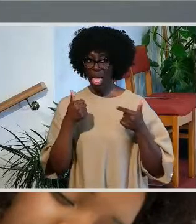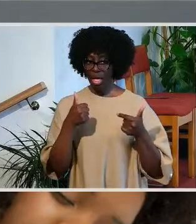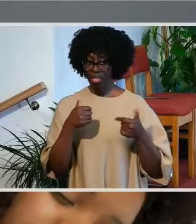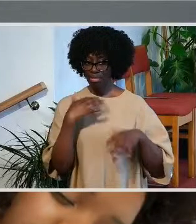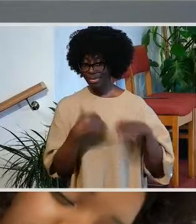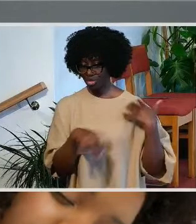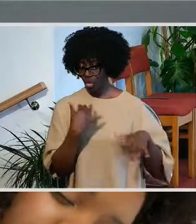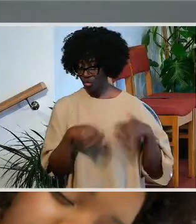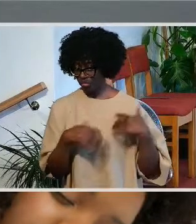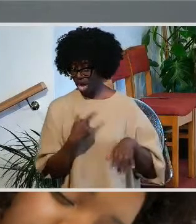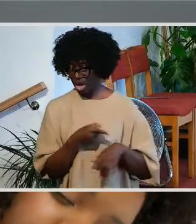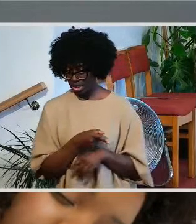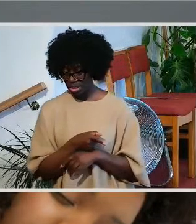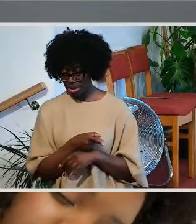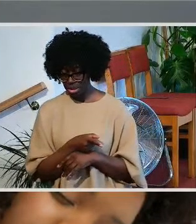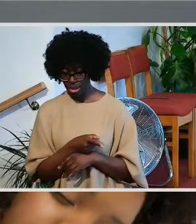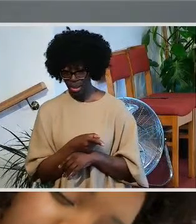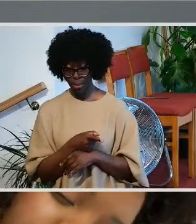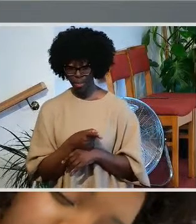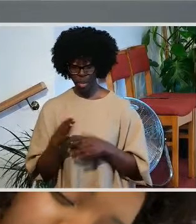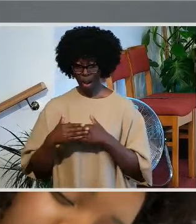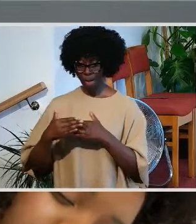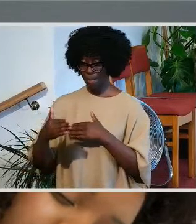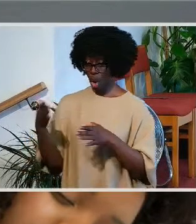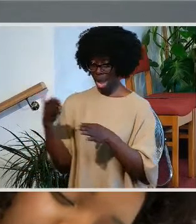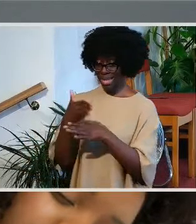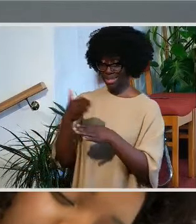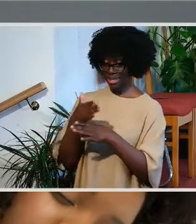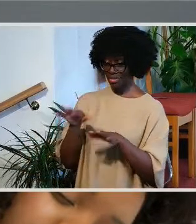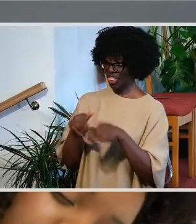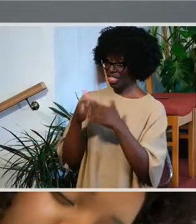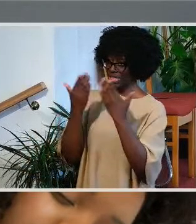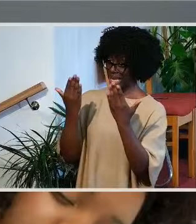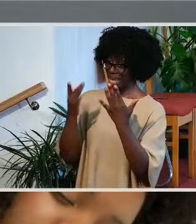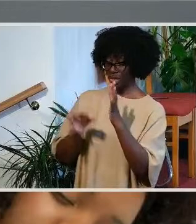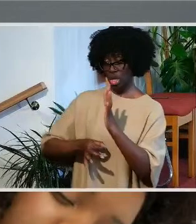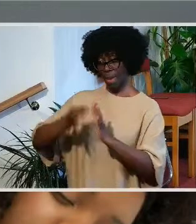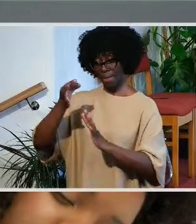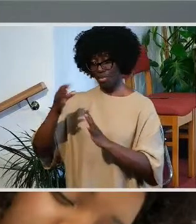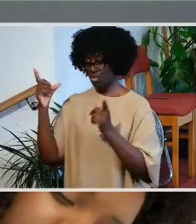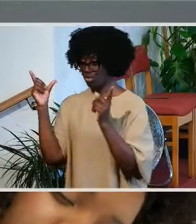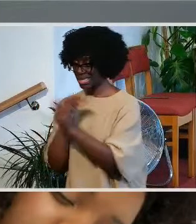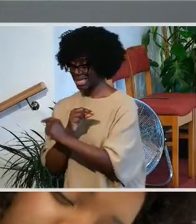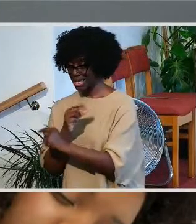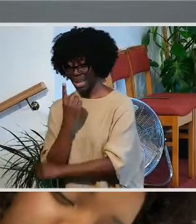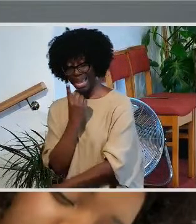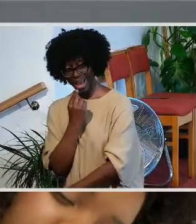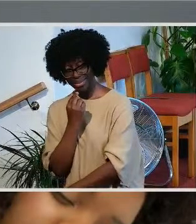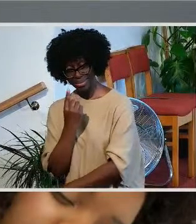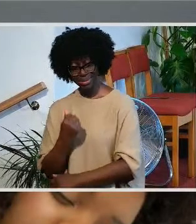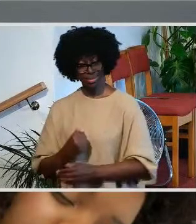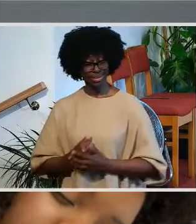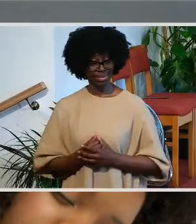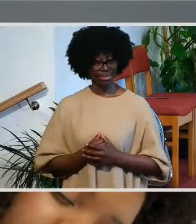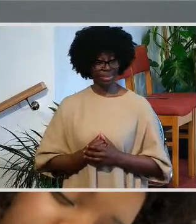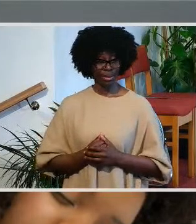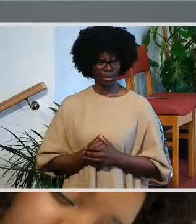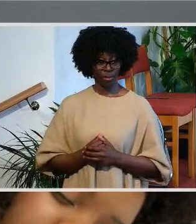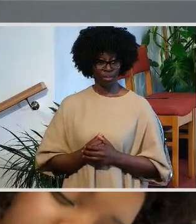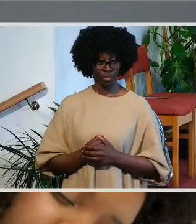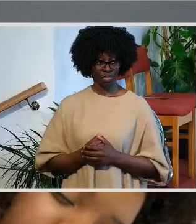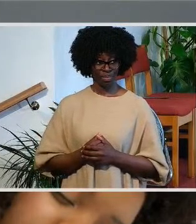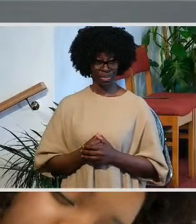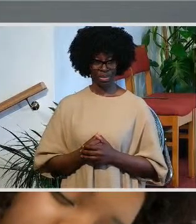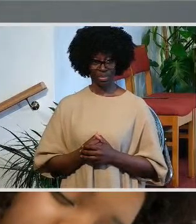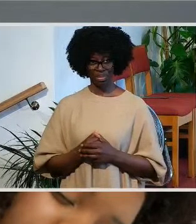with sleep. But if you're more active during the day, particularly, that can actually improve your sleep later on at night. So you might not be able to get